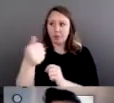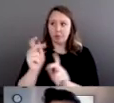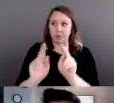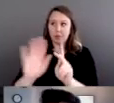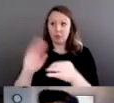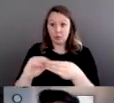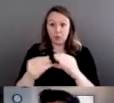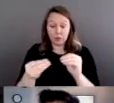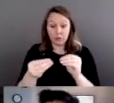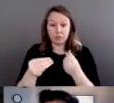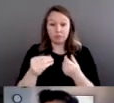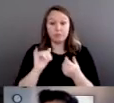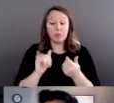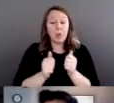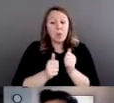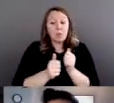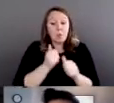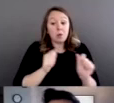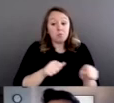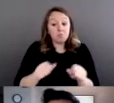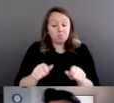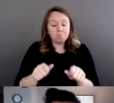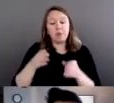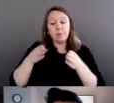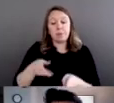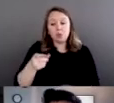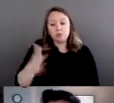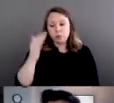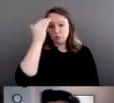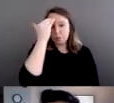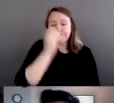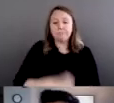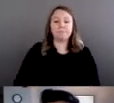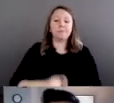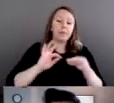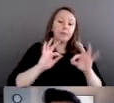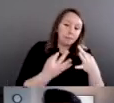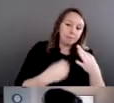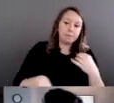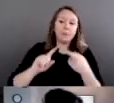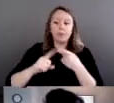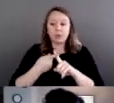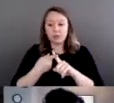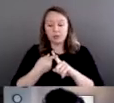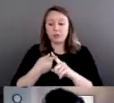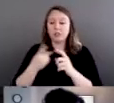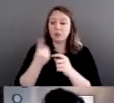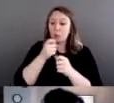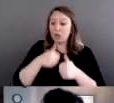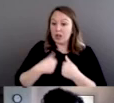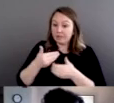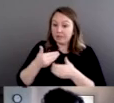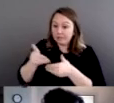that it's most likely somebody that you know. It could be a family member, a friend, a neighbor, a